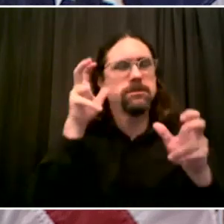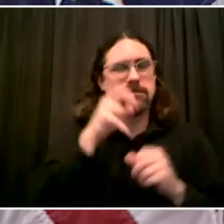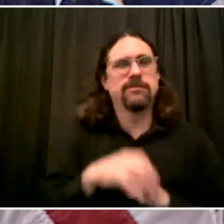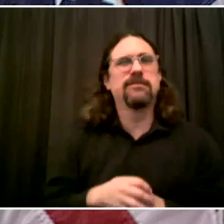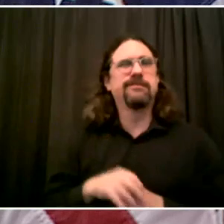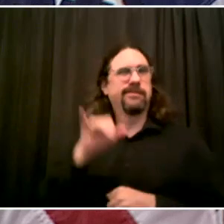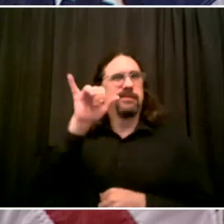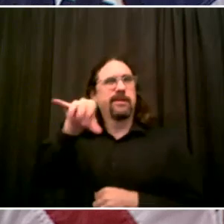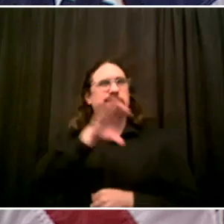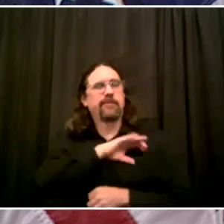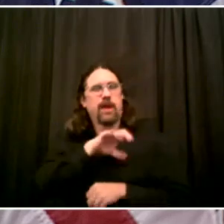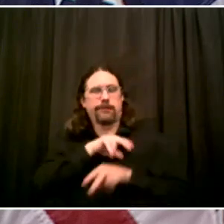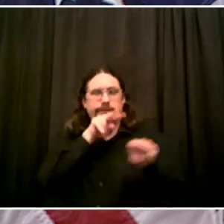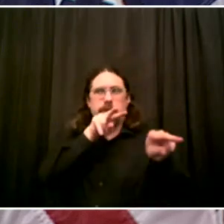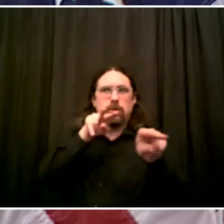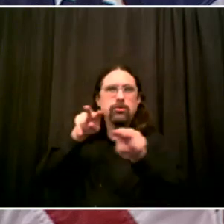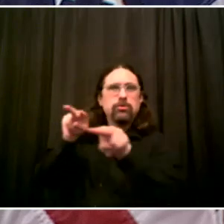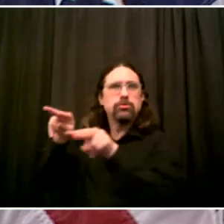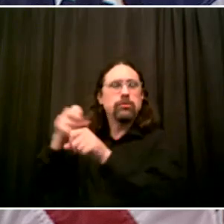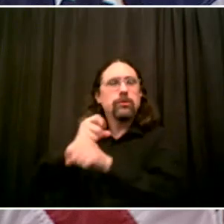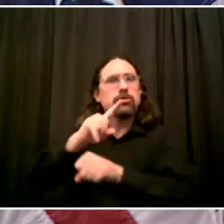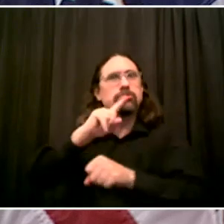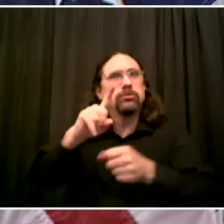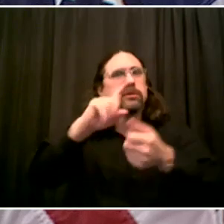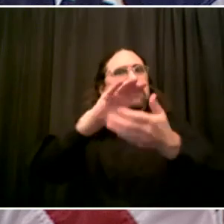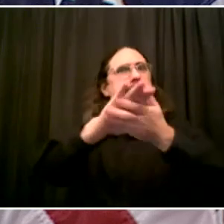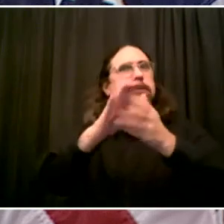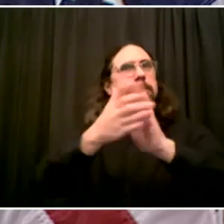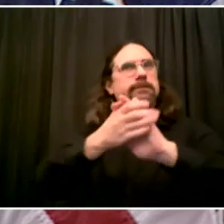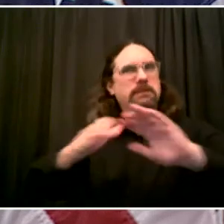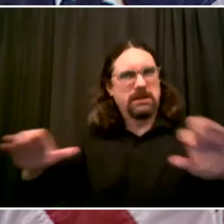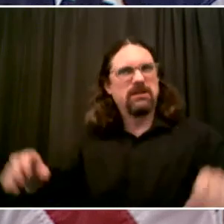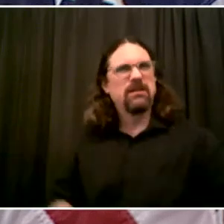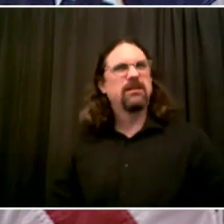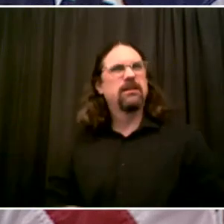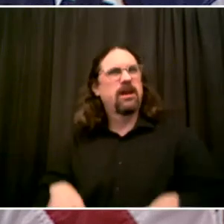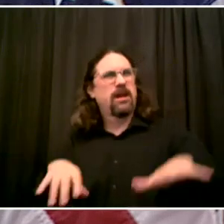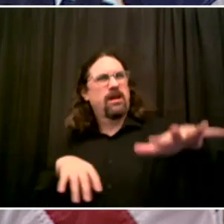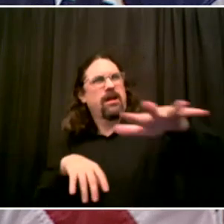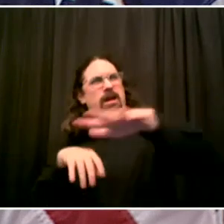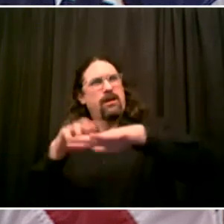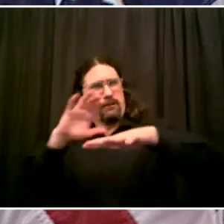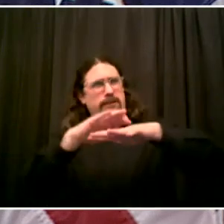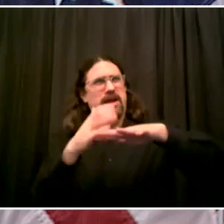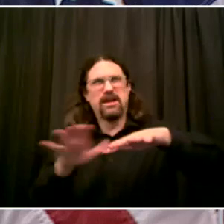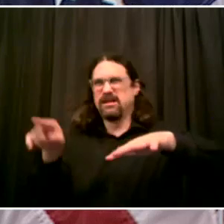We will not accept that. Every single time we'll intervene to stop that.